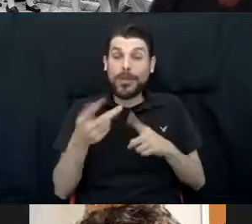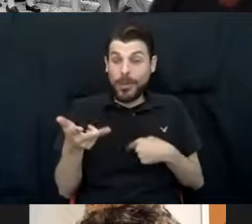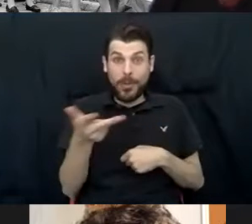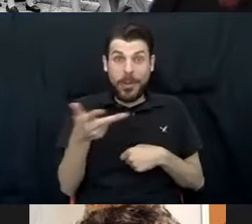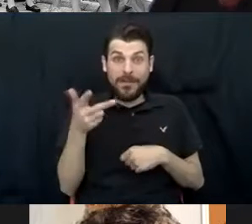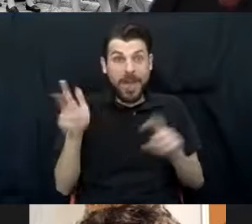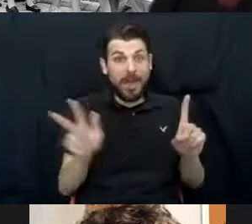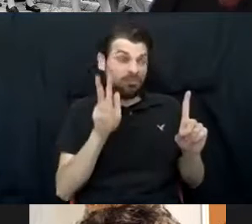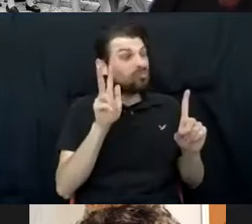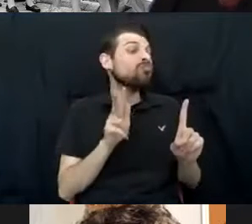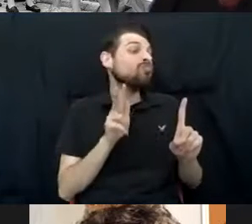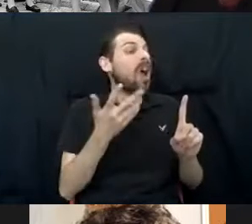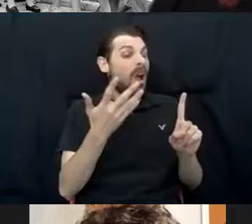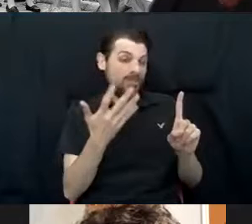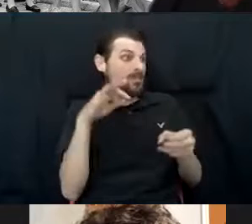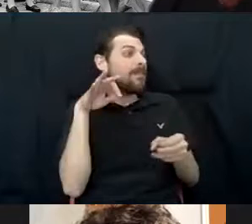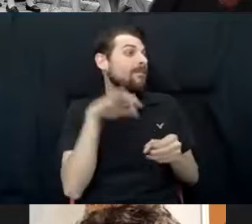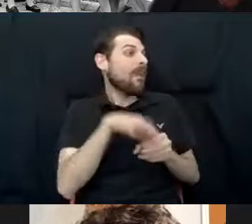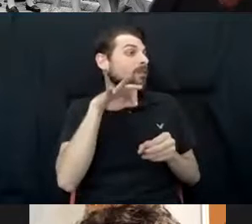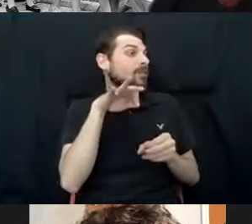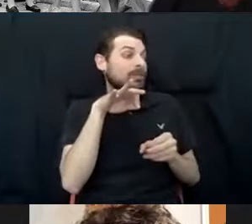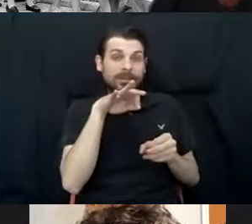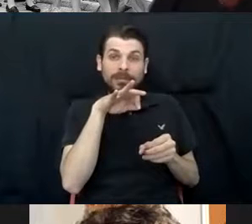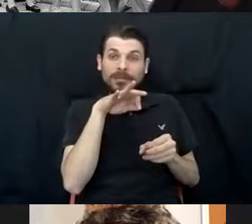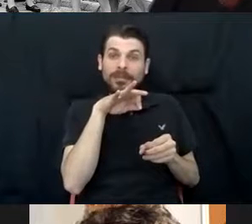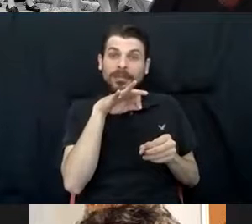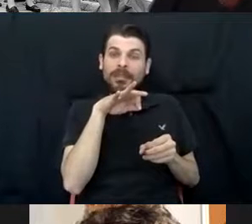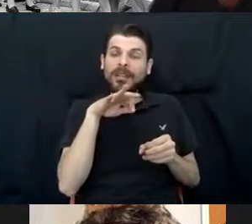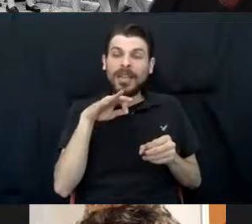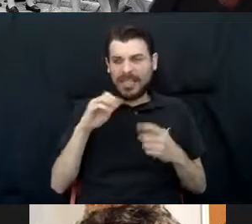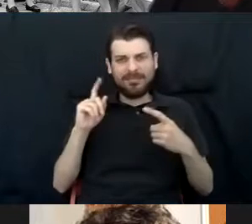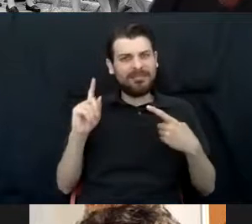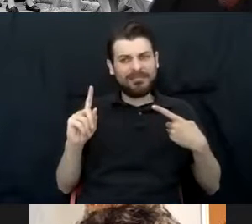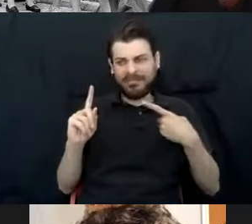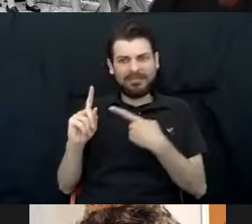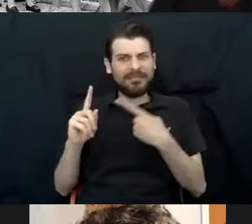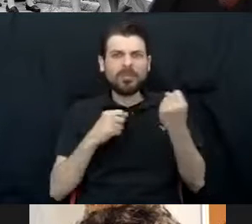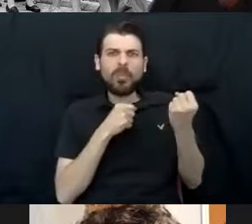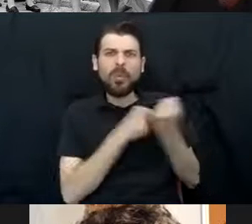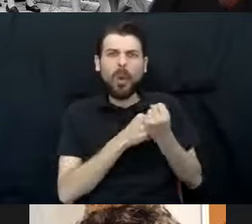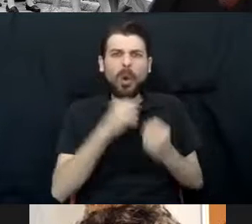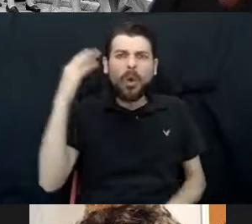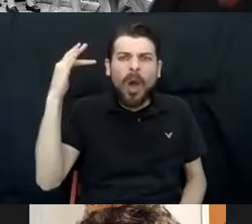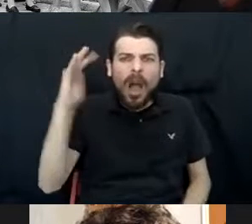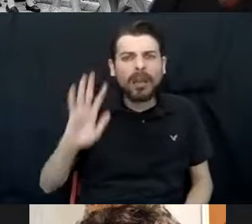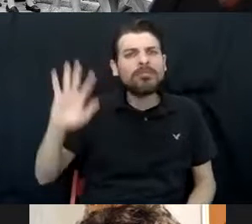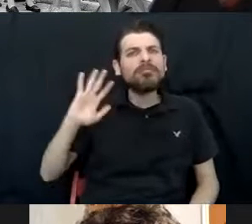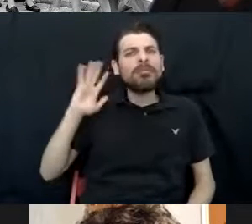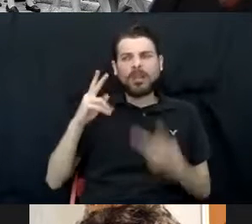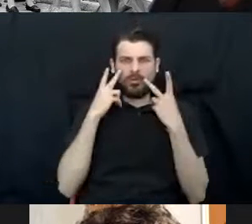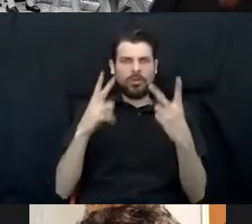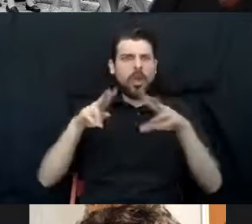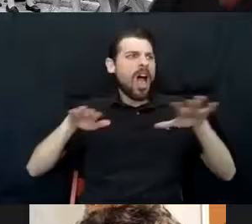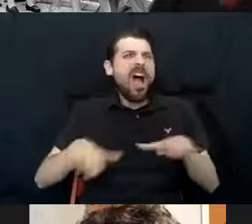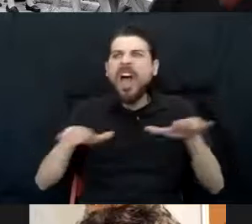had acted in a way that gave him the spirit to continue. He recognized the existence of a